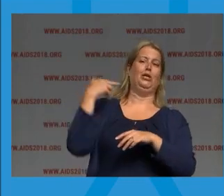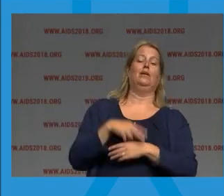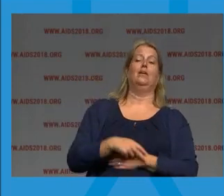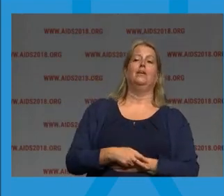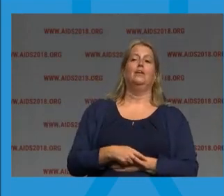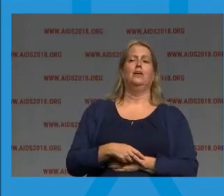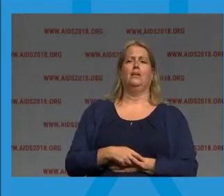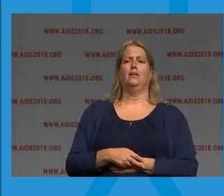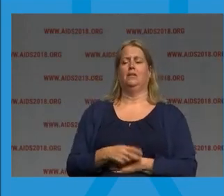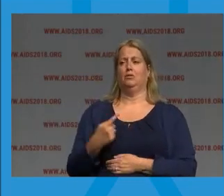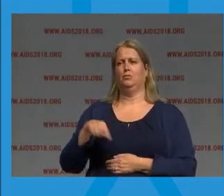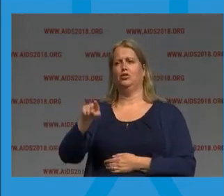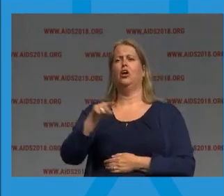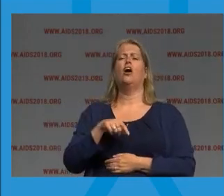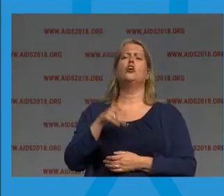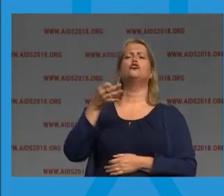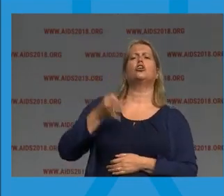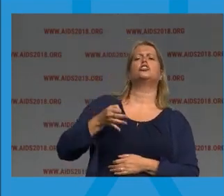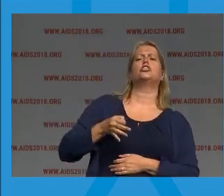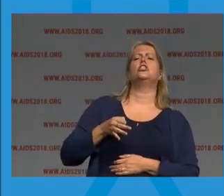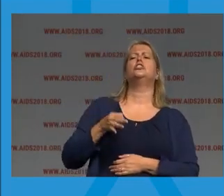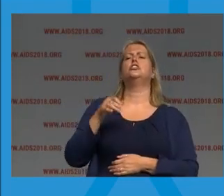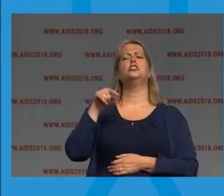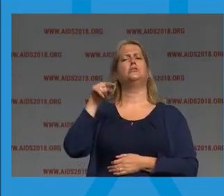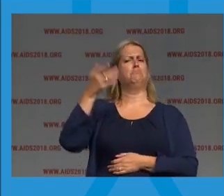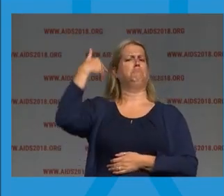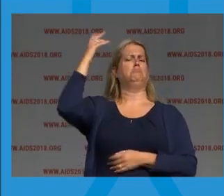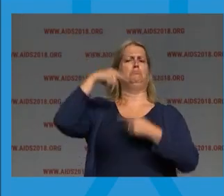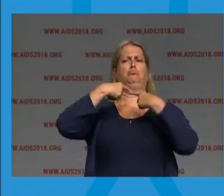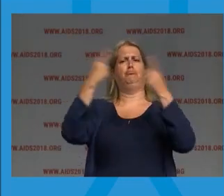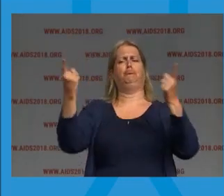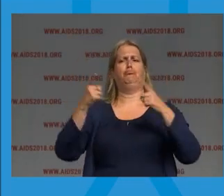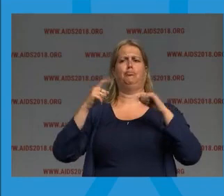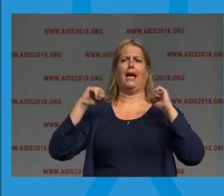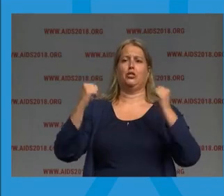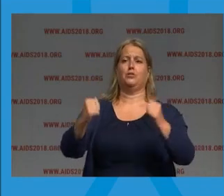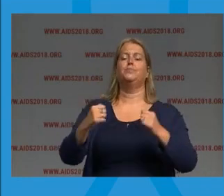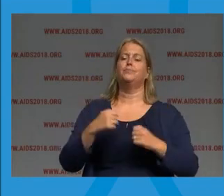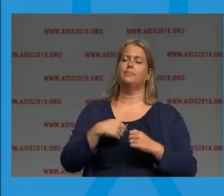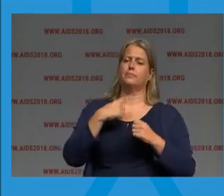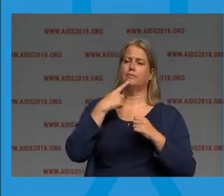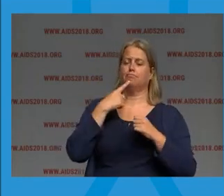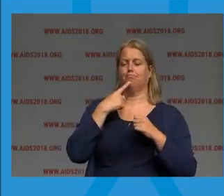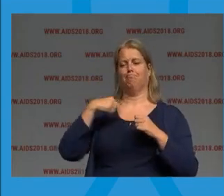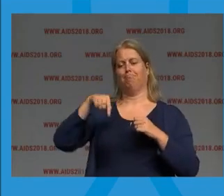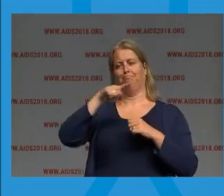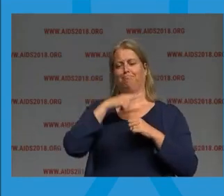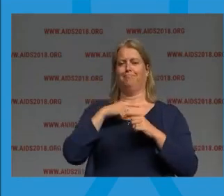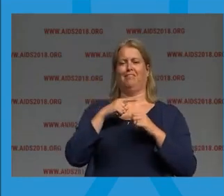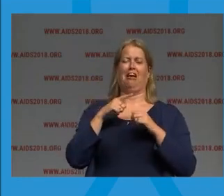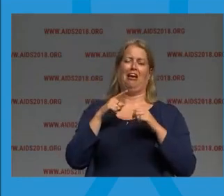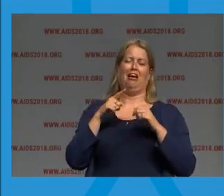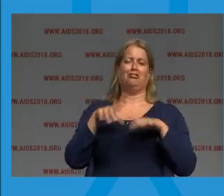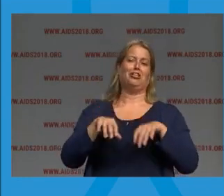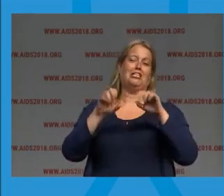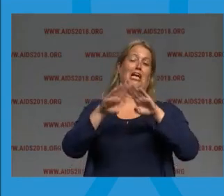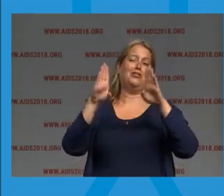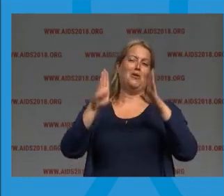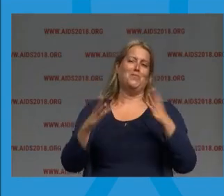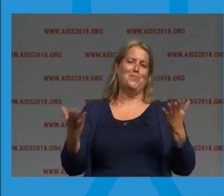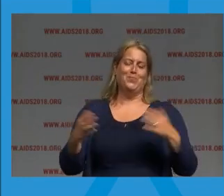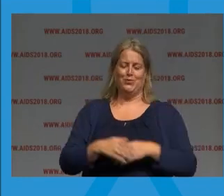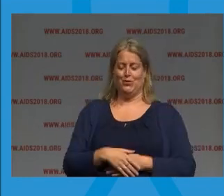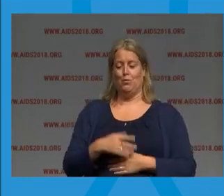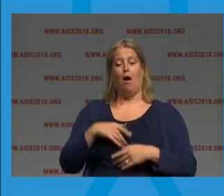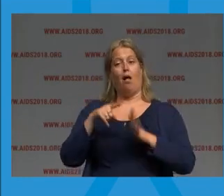into action? They say charity begins at home, and I will begin with a successful Kenyan case that challenged one